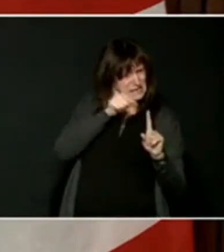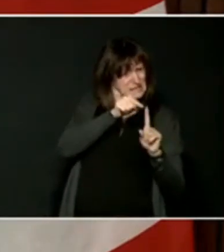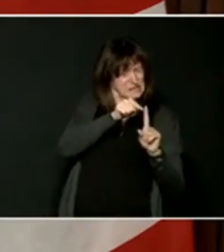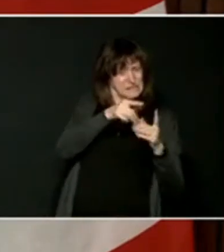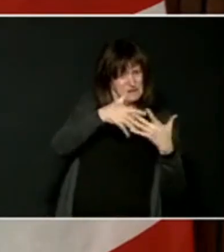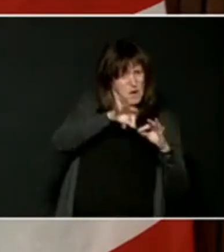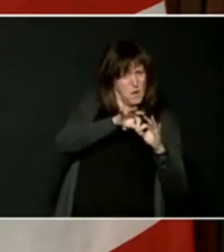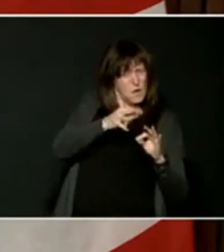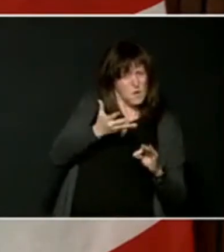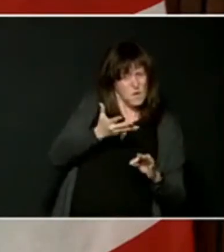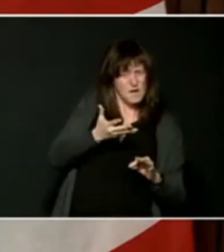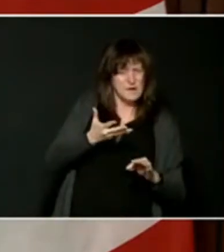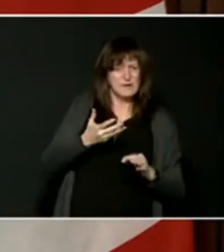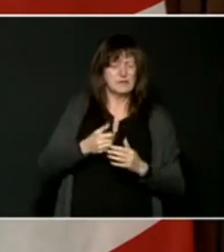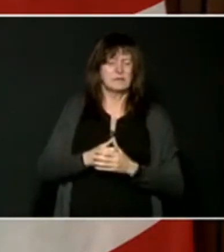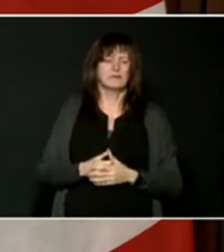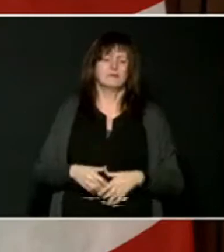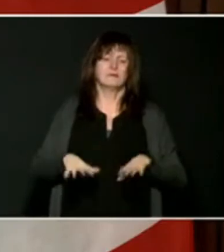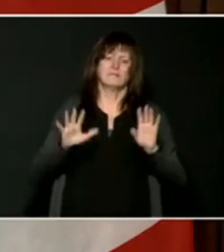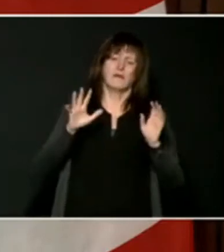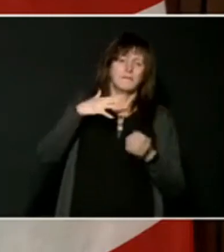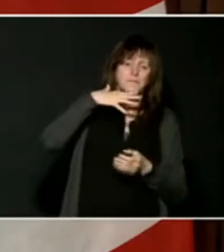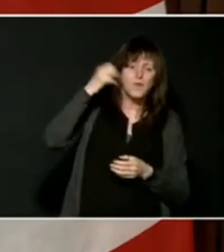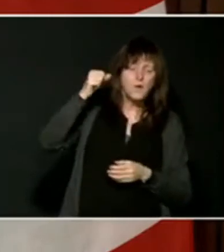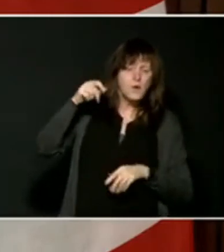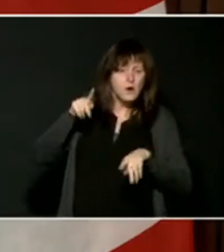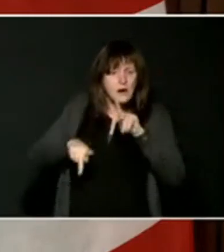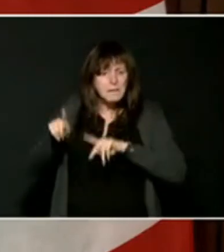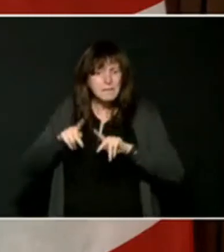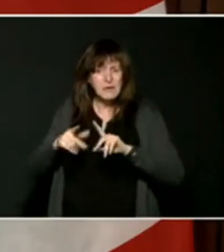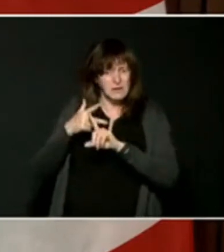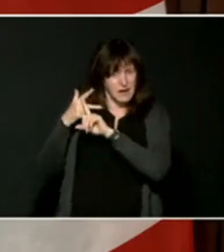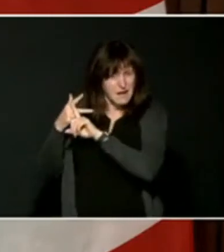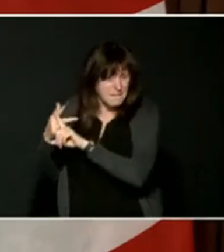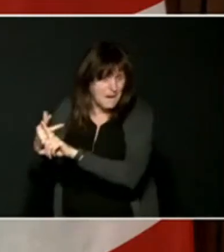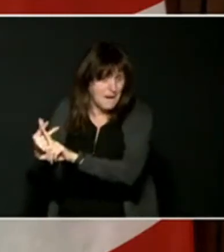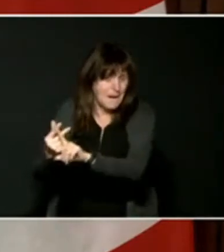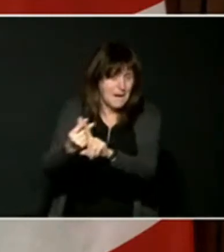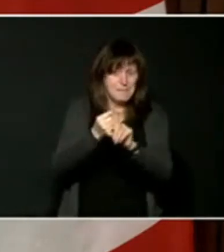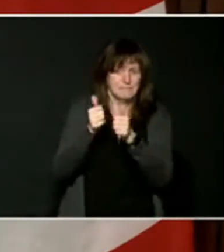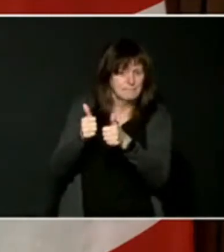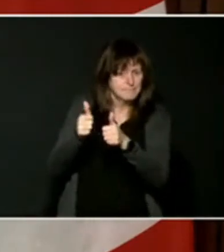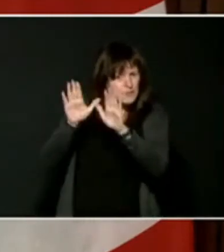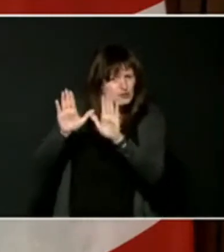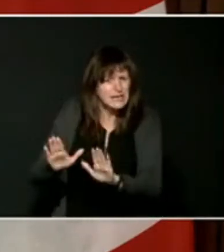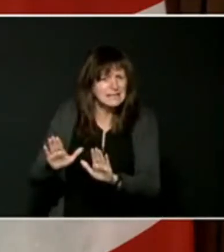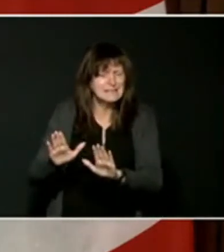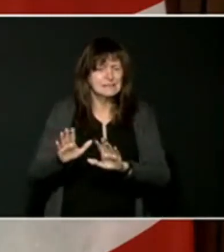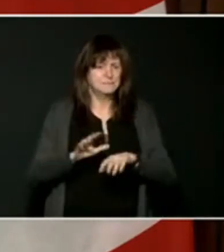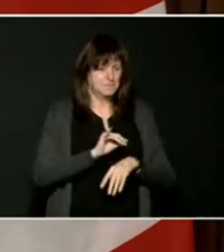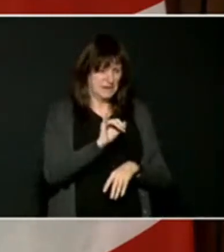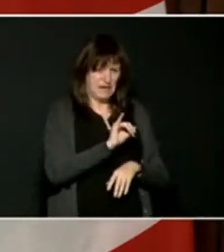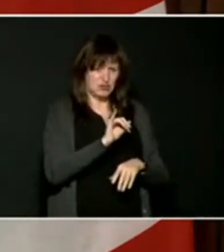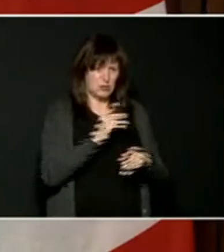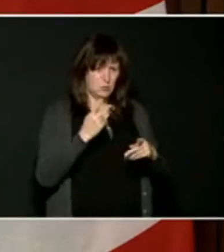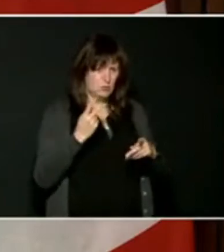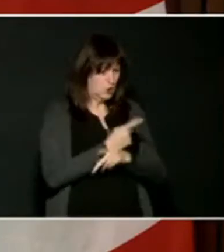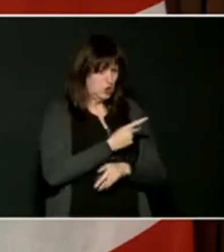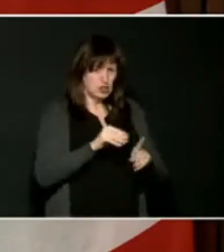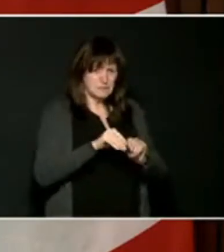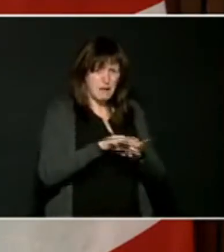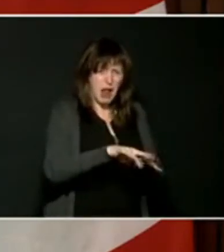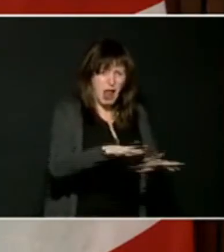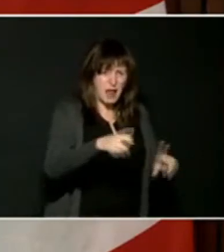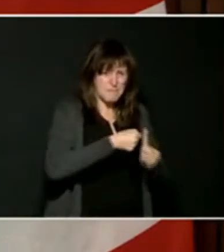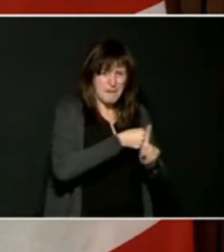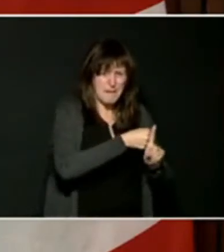older Ontarians and into those communities with the highest rates of infection, we can make faster, life-saving progress. Now, this sort of